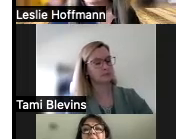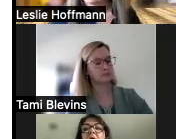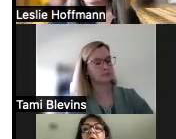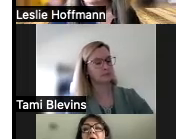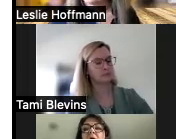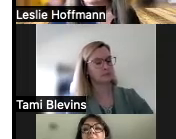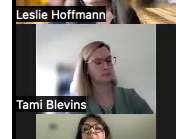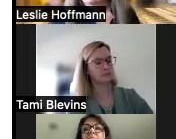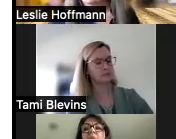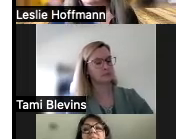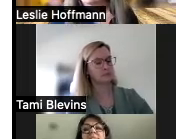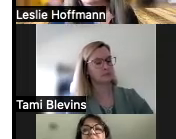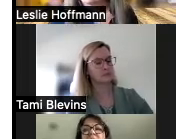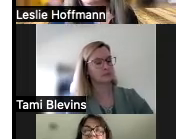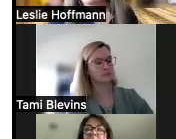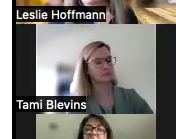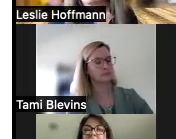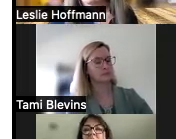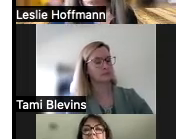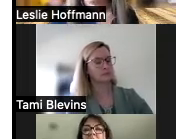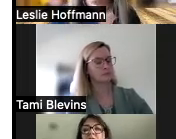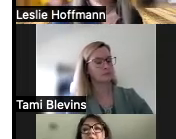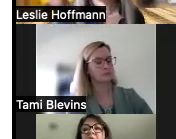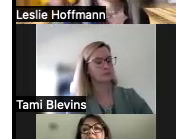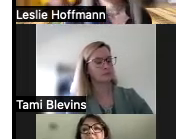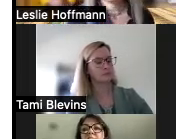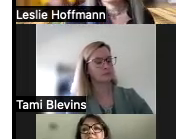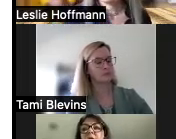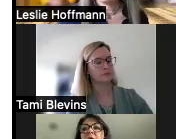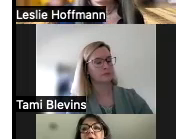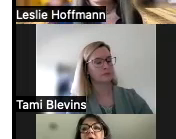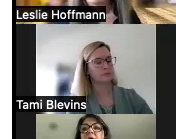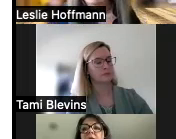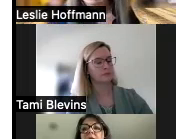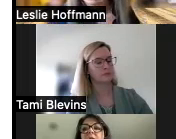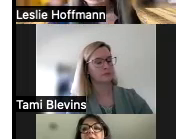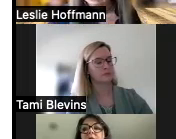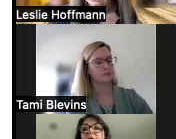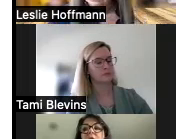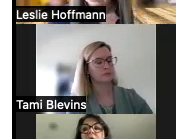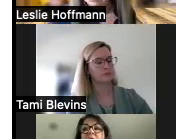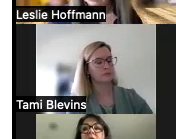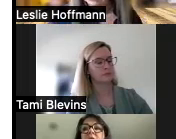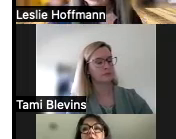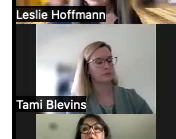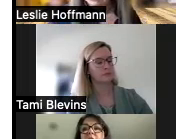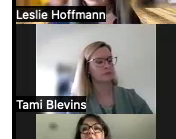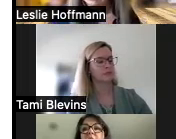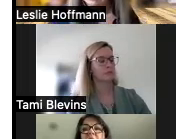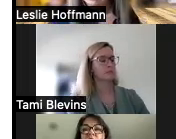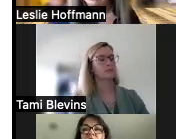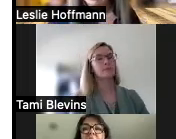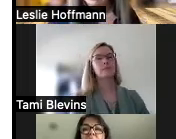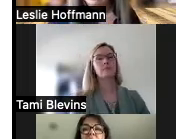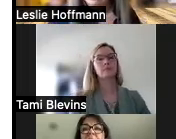by lots of staff, but primarily frontline staff, particularly those working in child welfare and